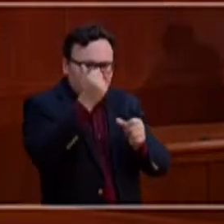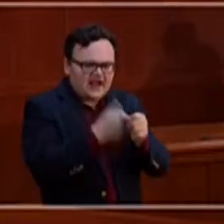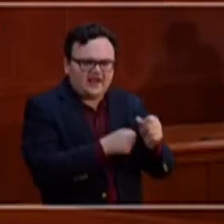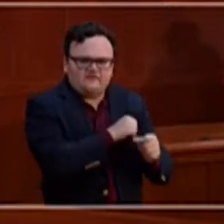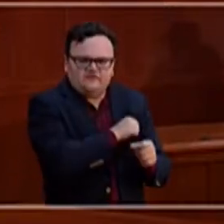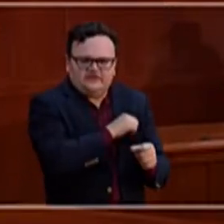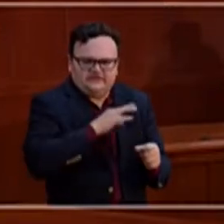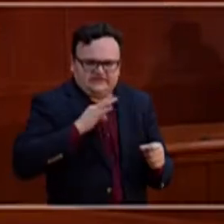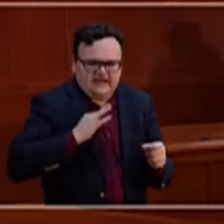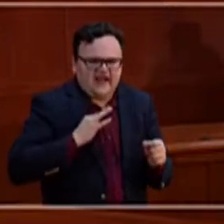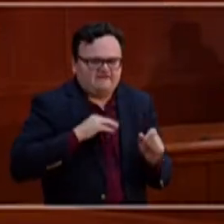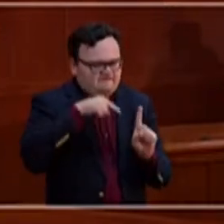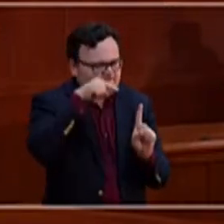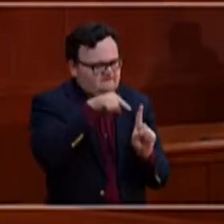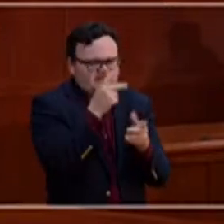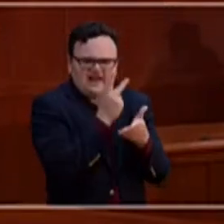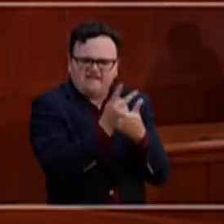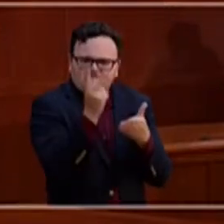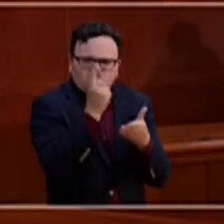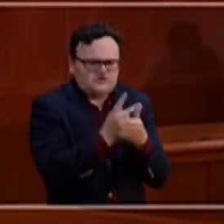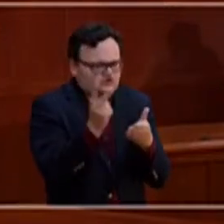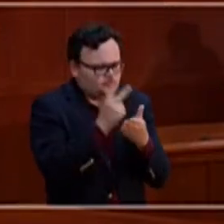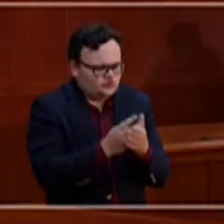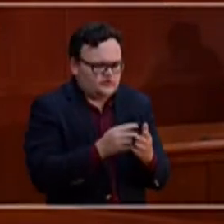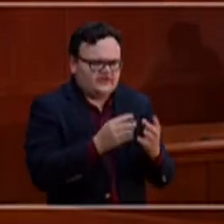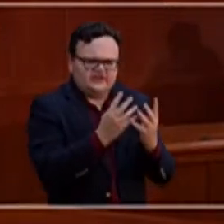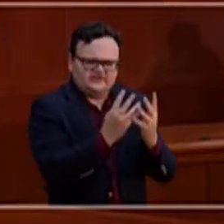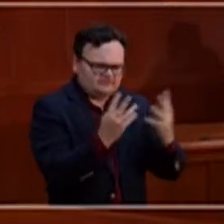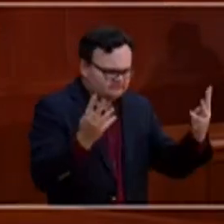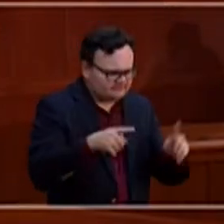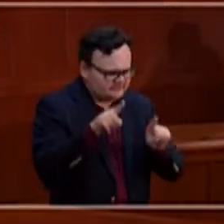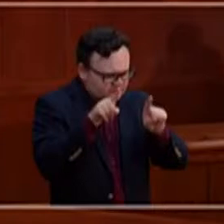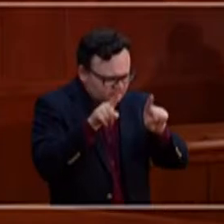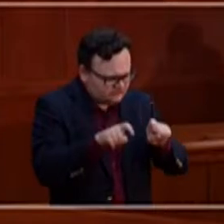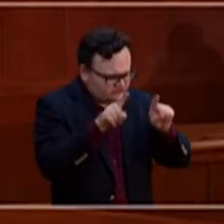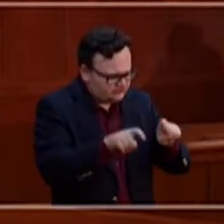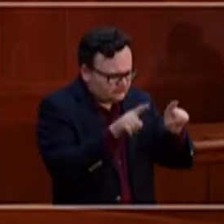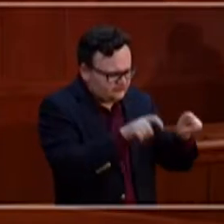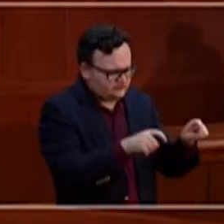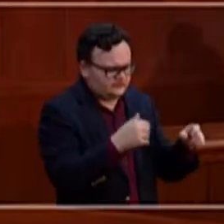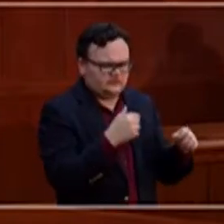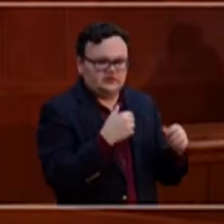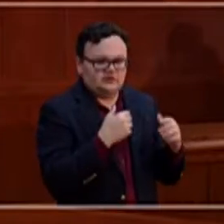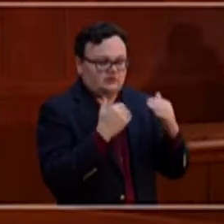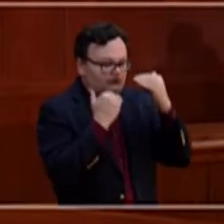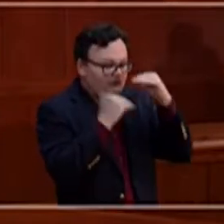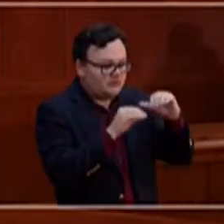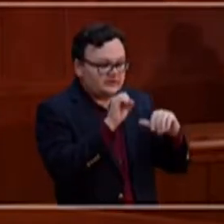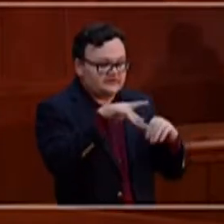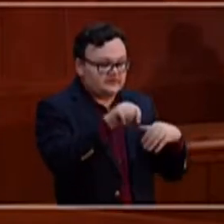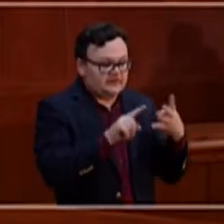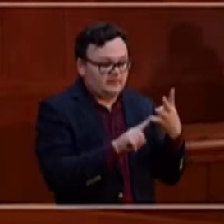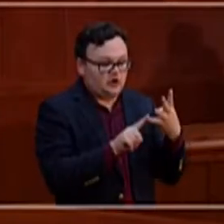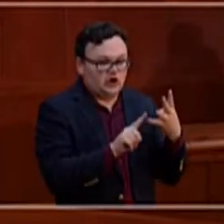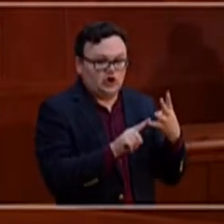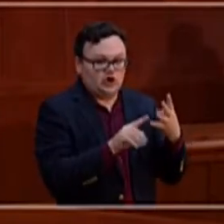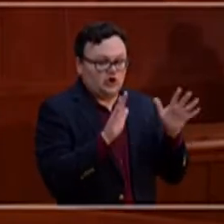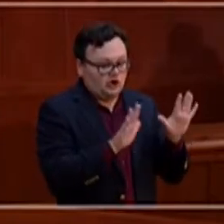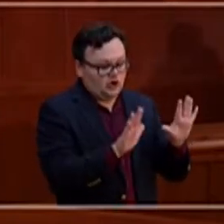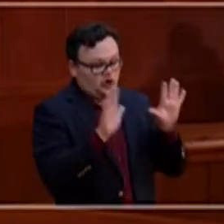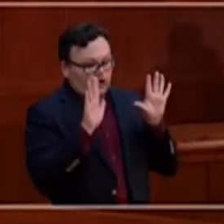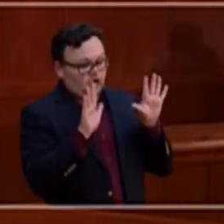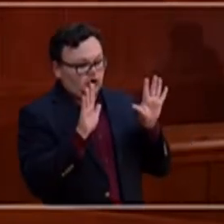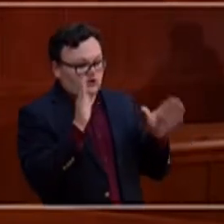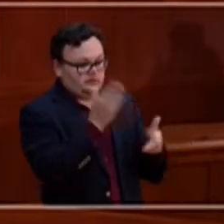every 2 weeks, and that's going to keep on going. We've not put any limitation on that, and want to continue to